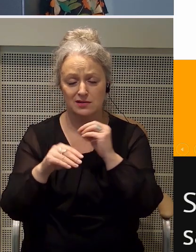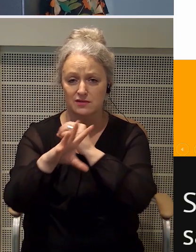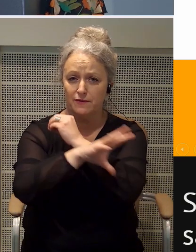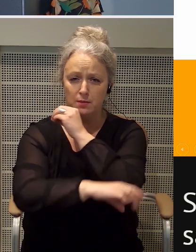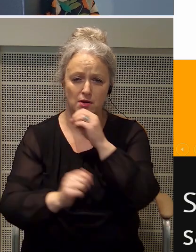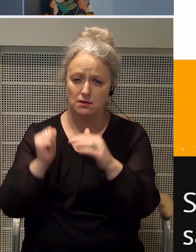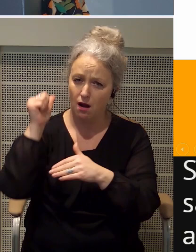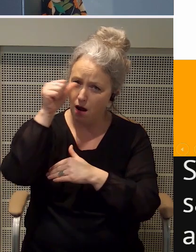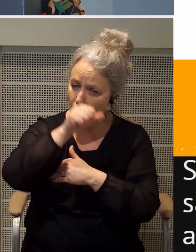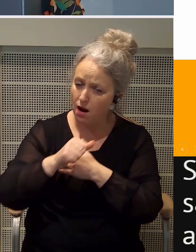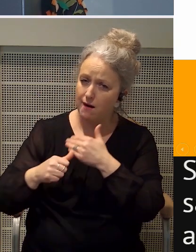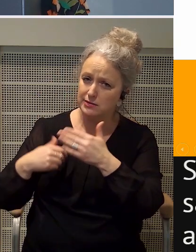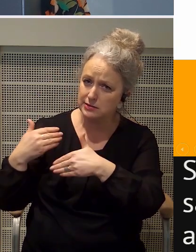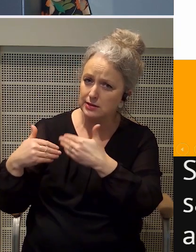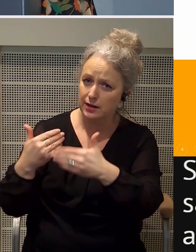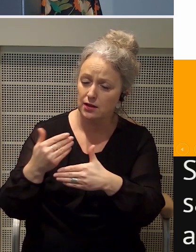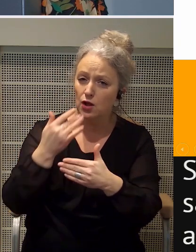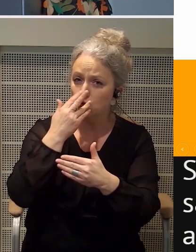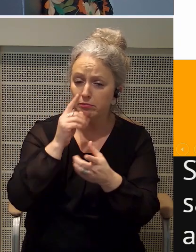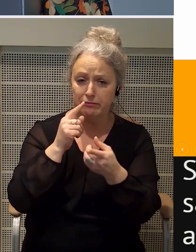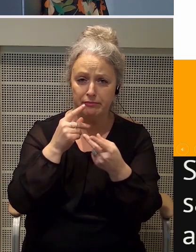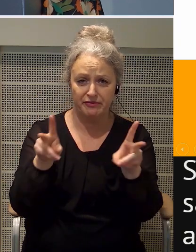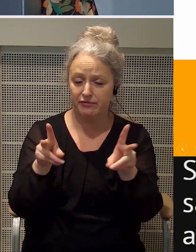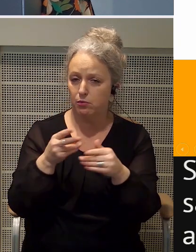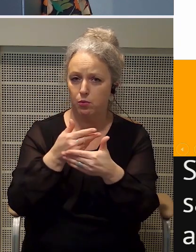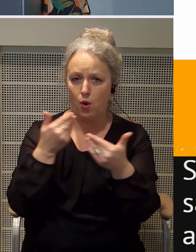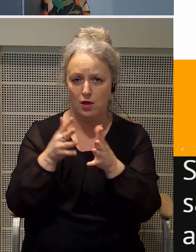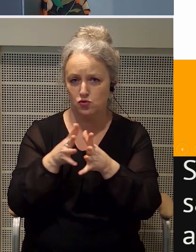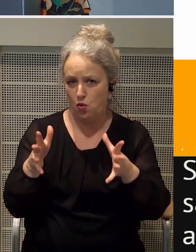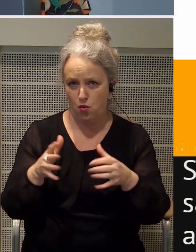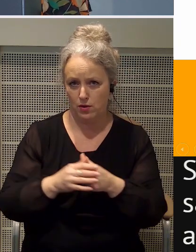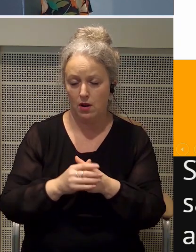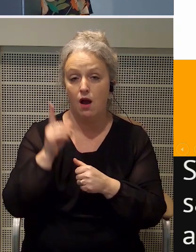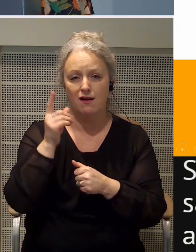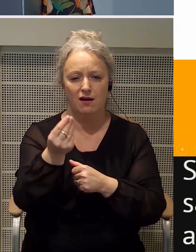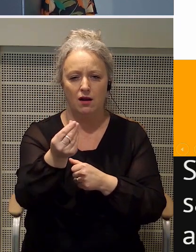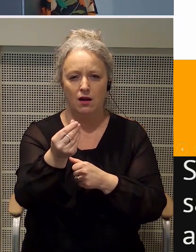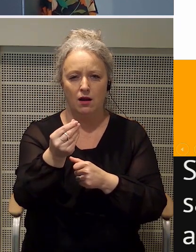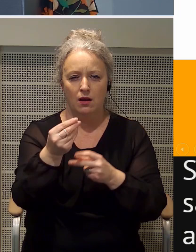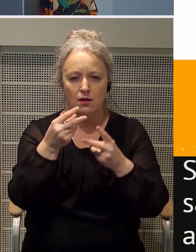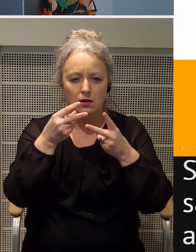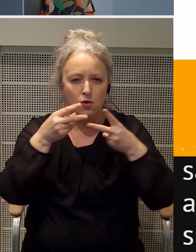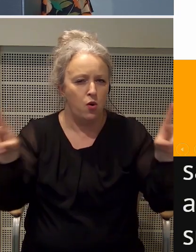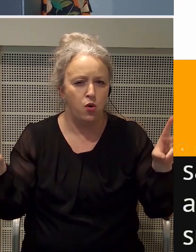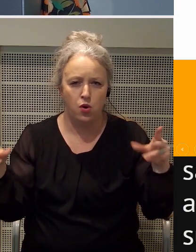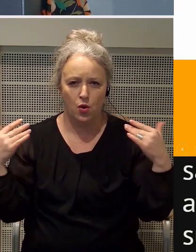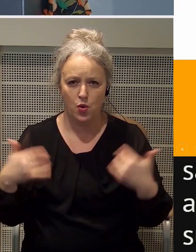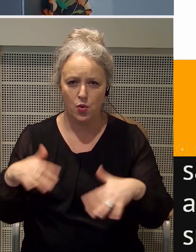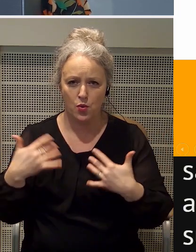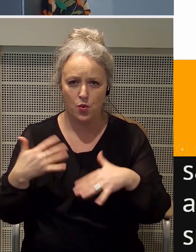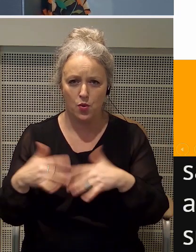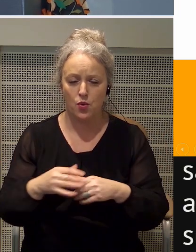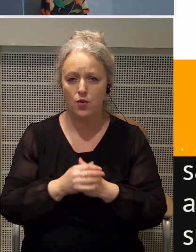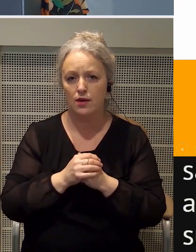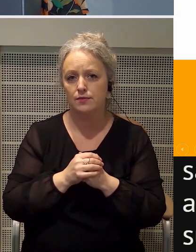And all in all, it's clear that there haven't been big changes in